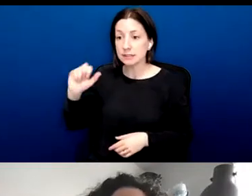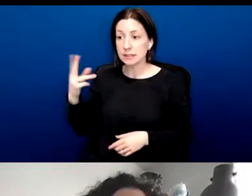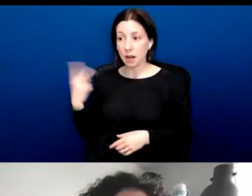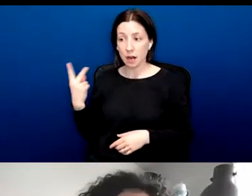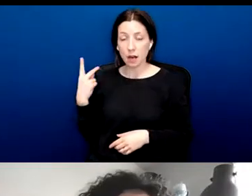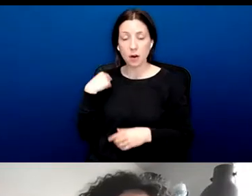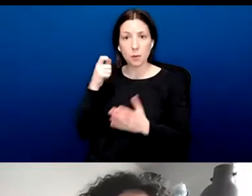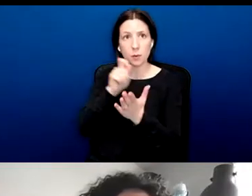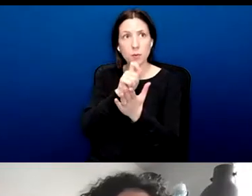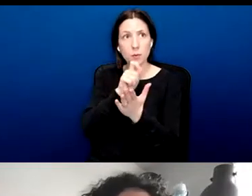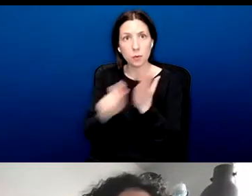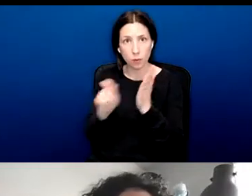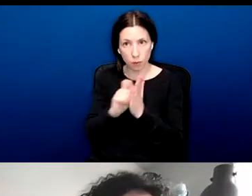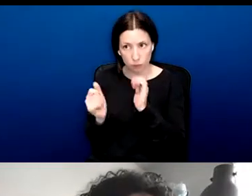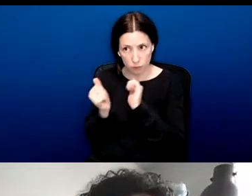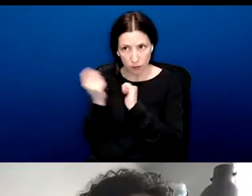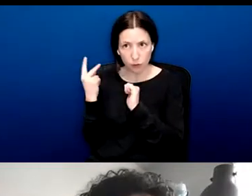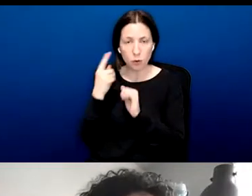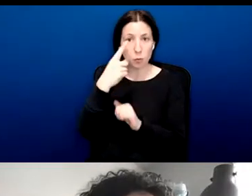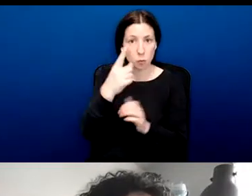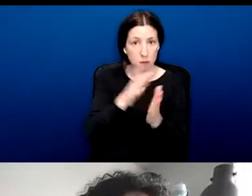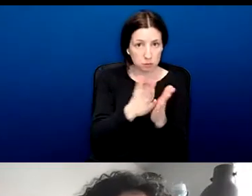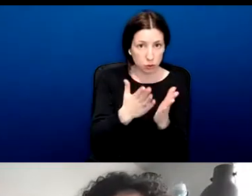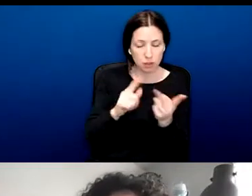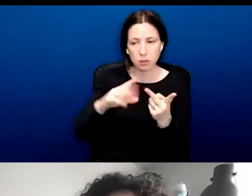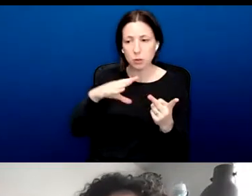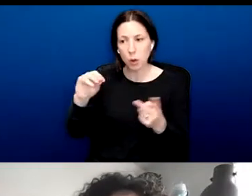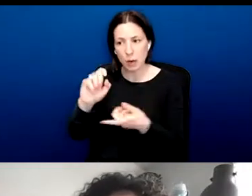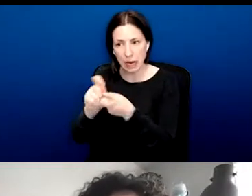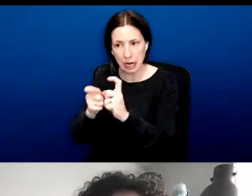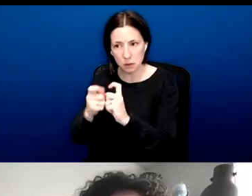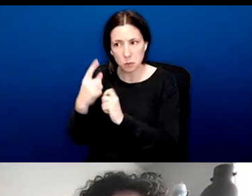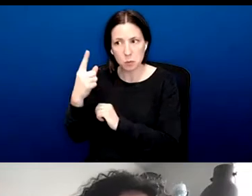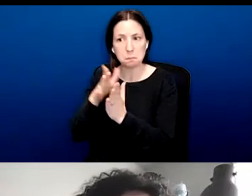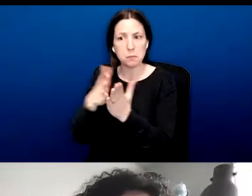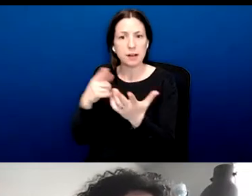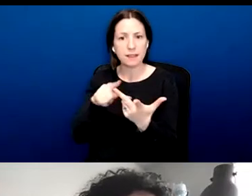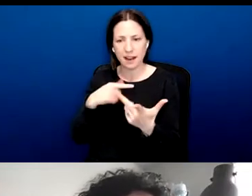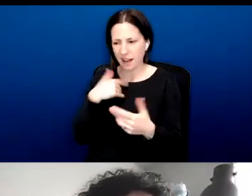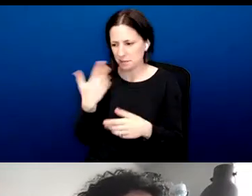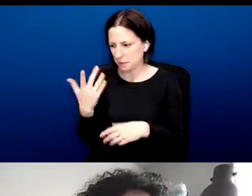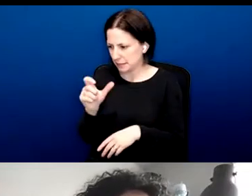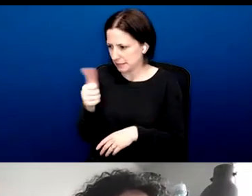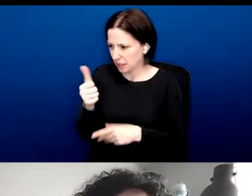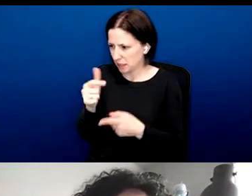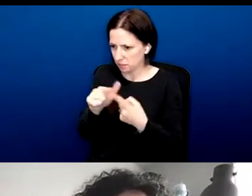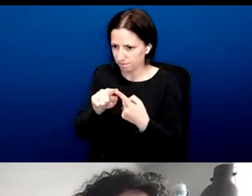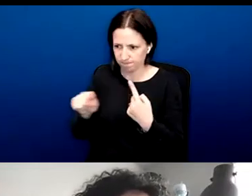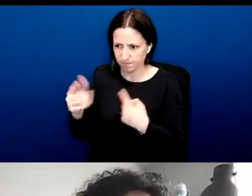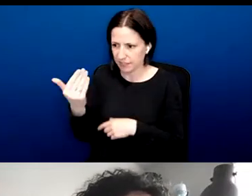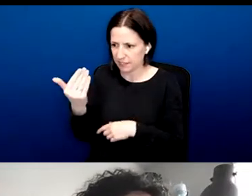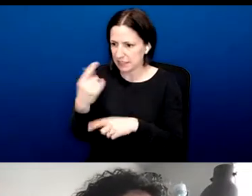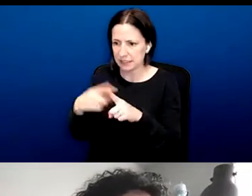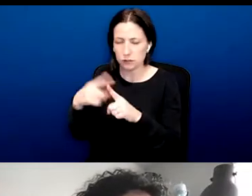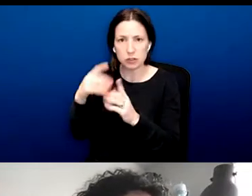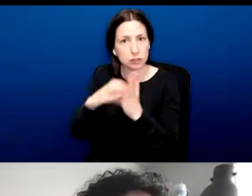we've written one book together, co-edited one book, and probably have over 10 to 15 chapters and